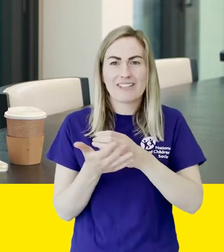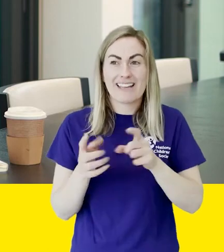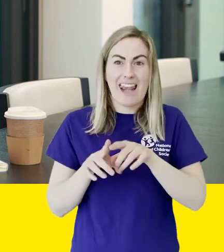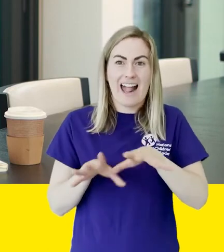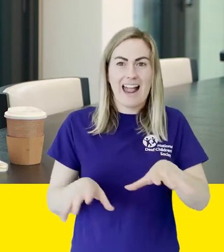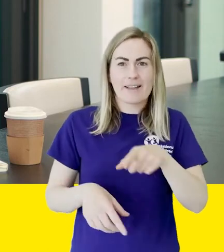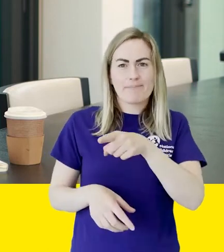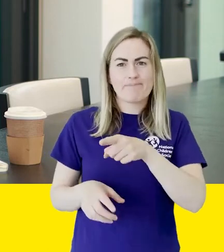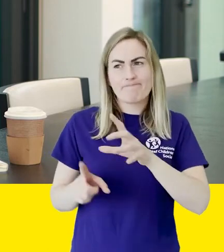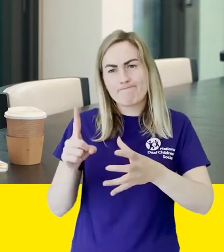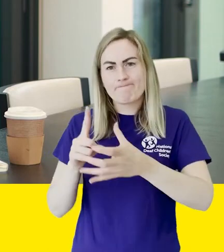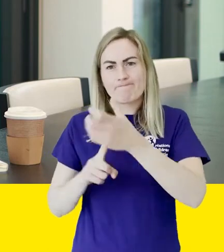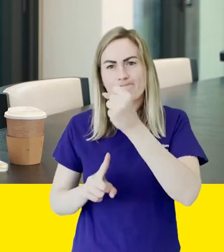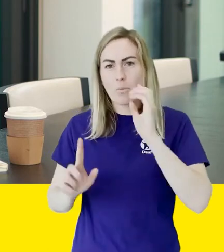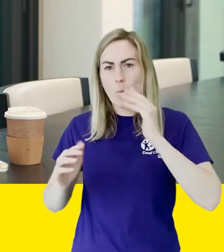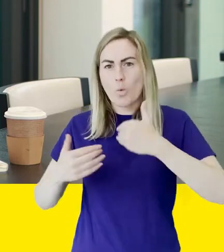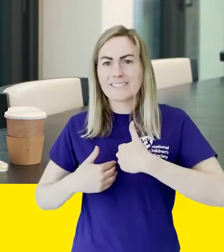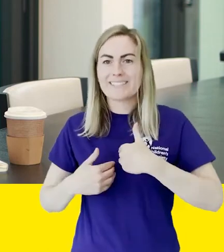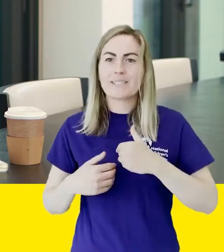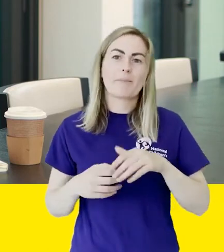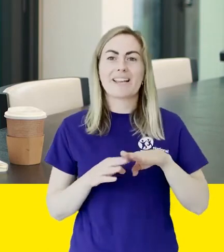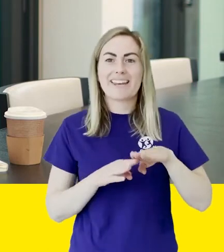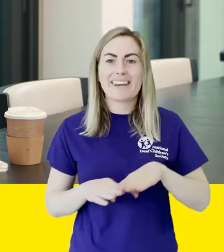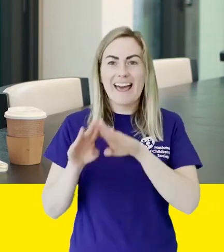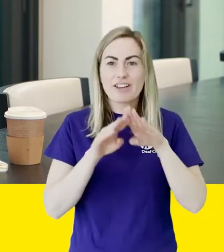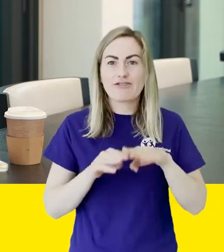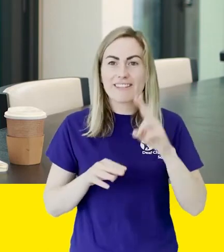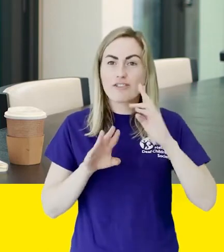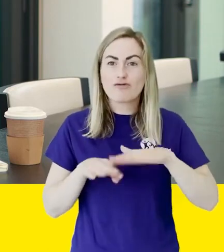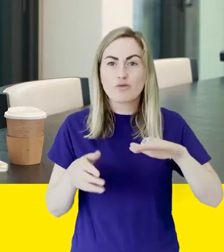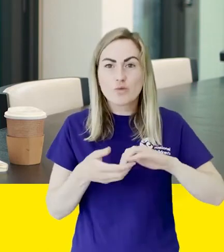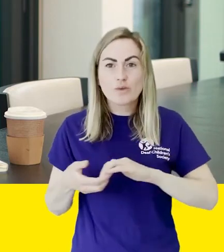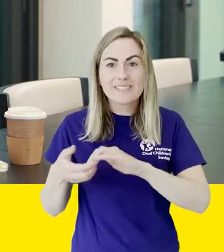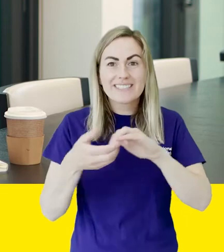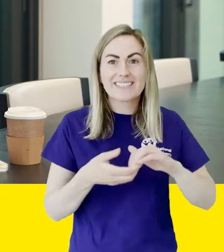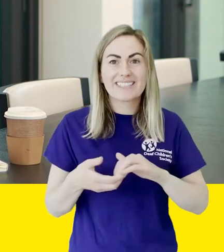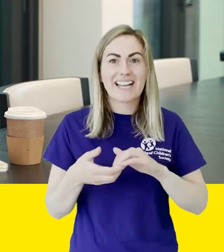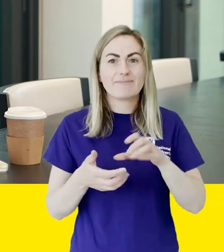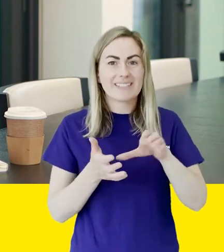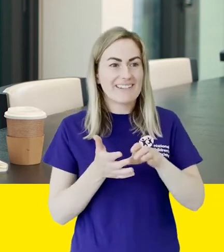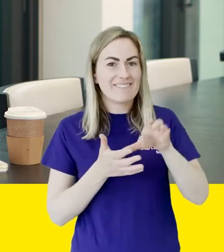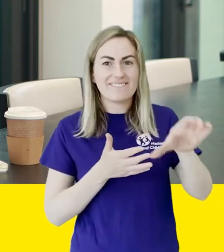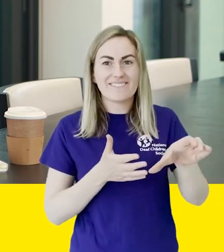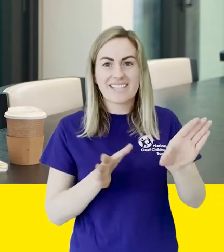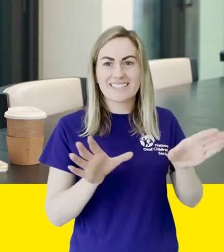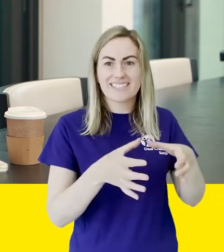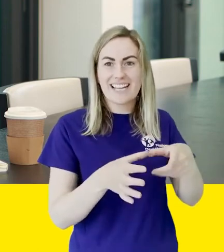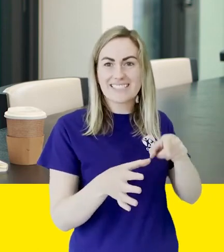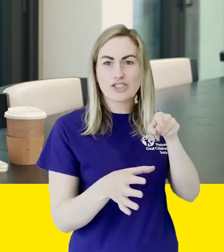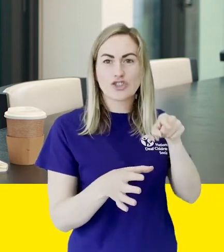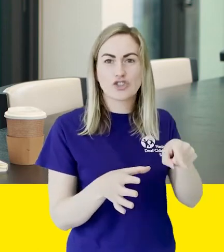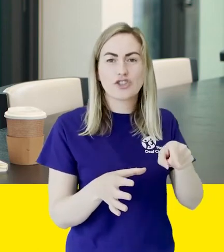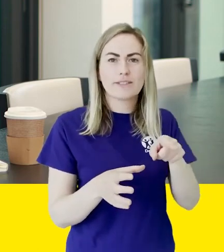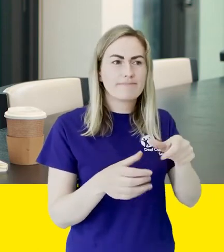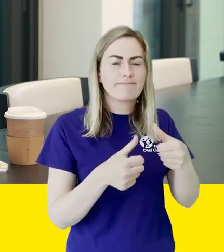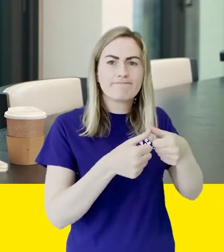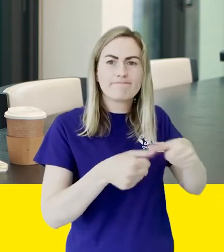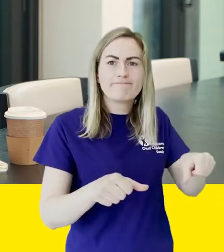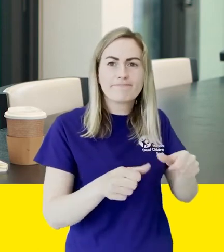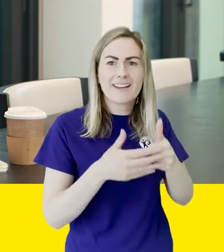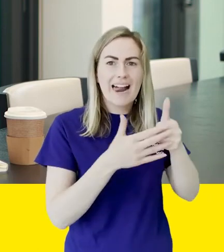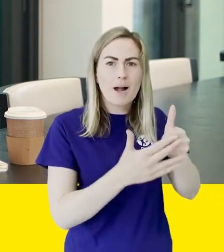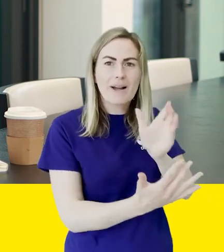connecting charities like Ambitious About Autism and National Deaf Children's Society to the investment